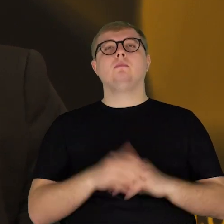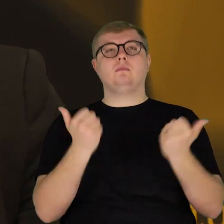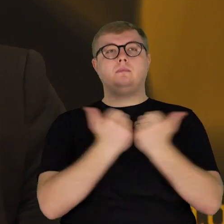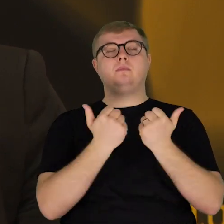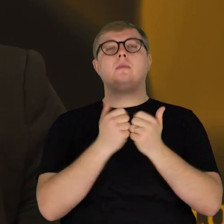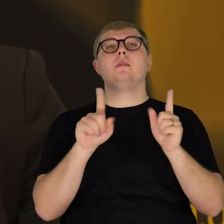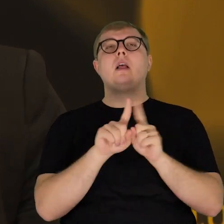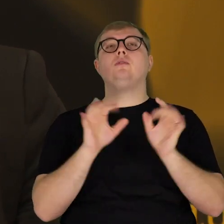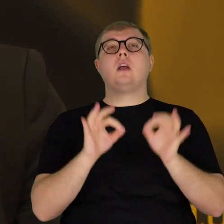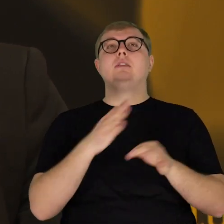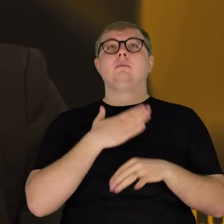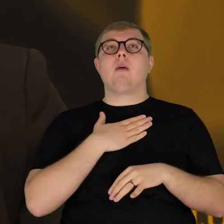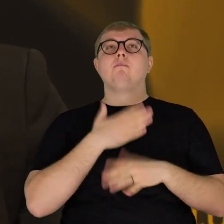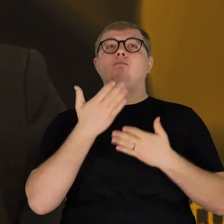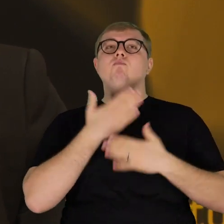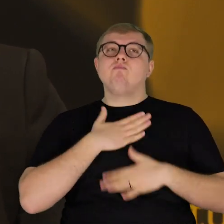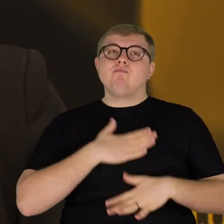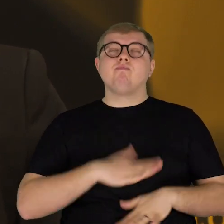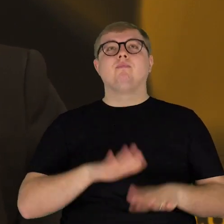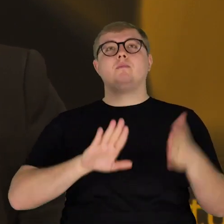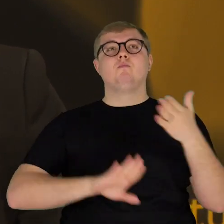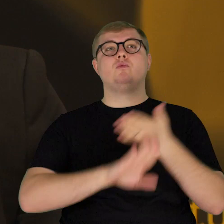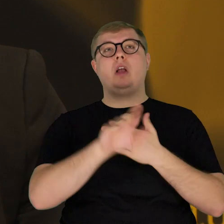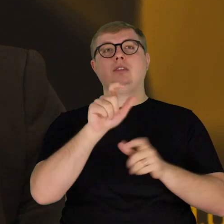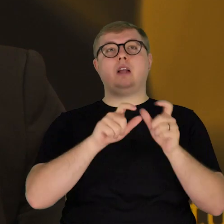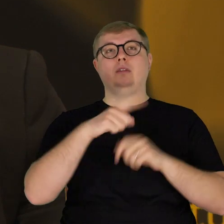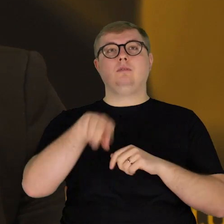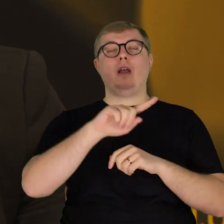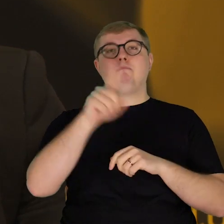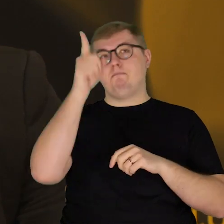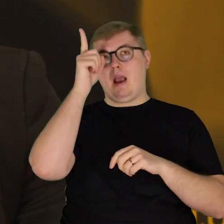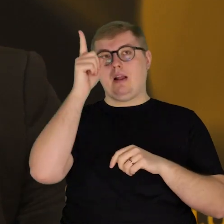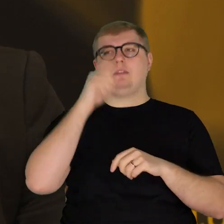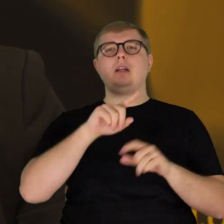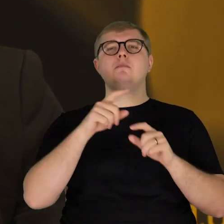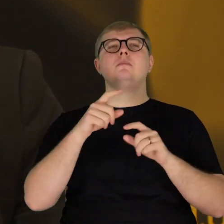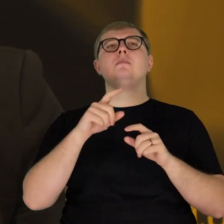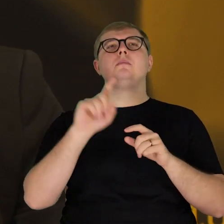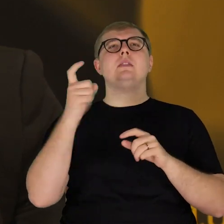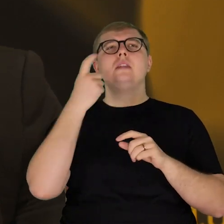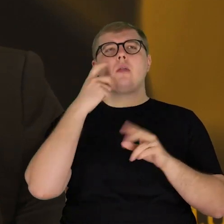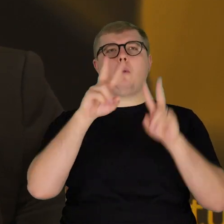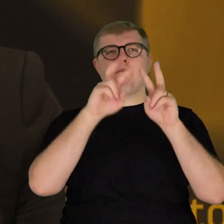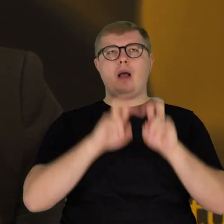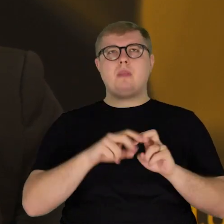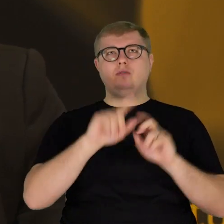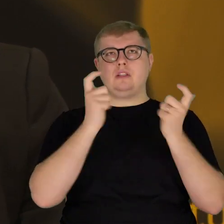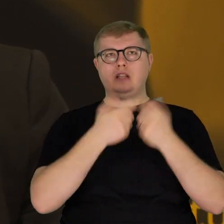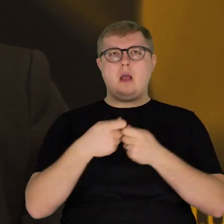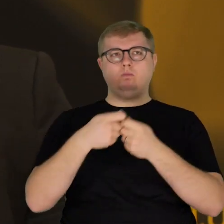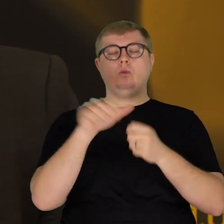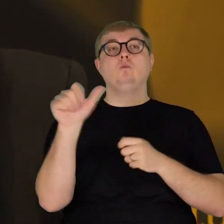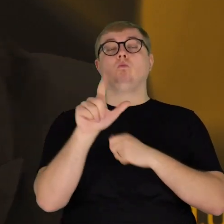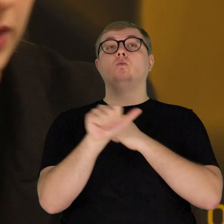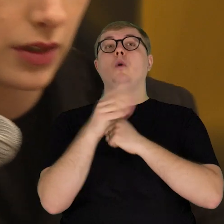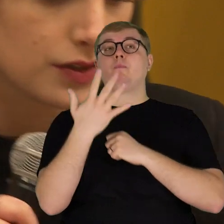of Berlin-based Collaborative Research Center 1265, Re-Figuration of Spaces.